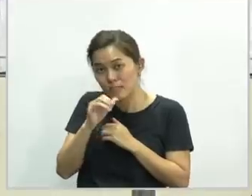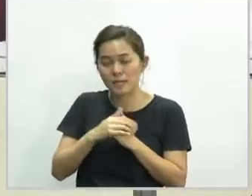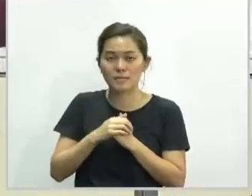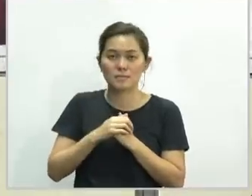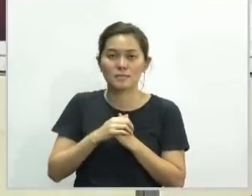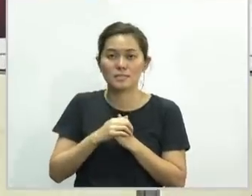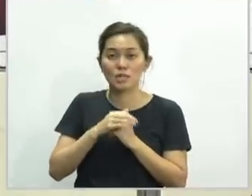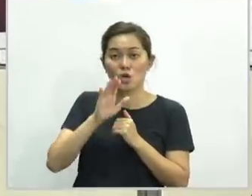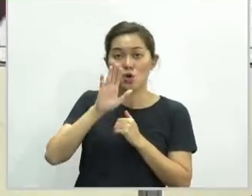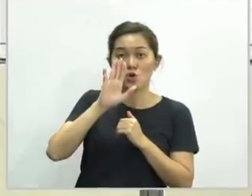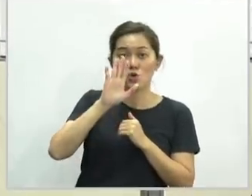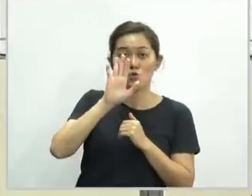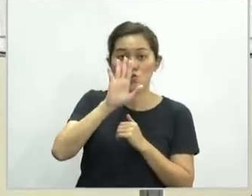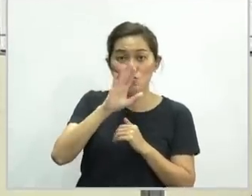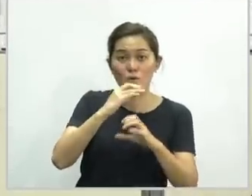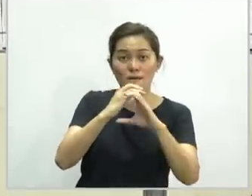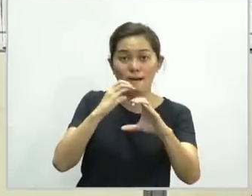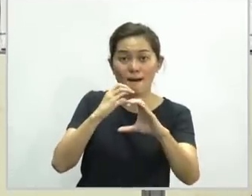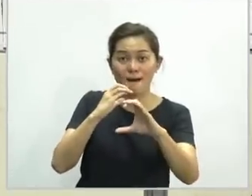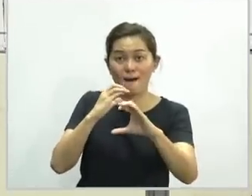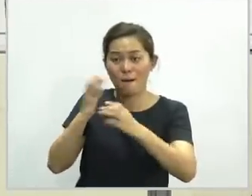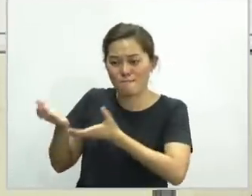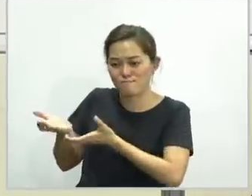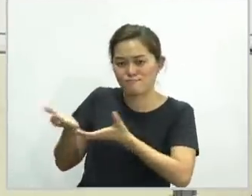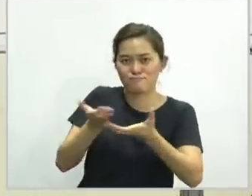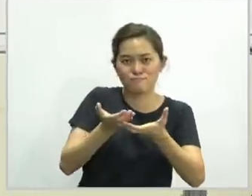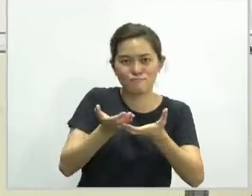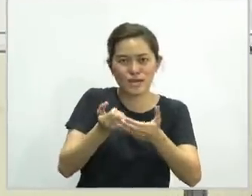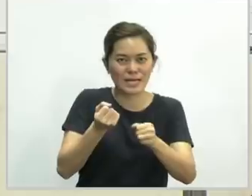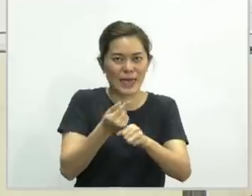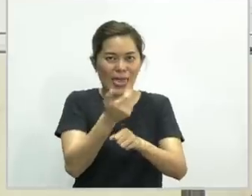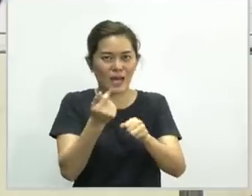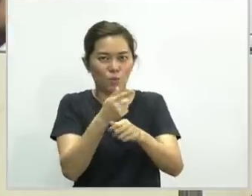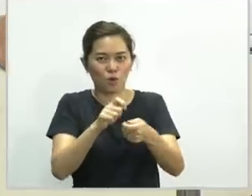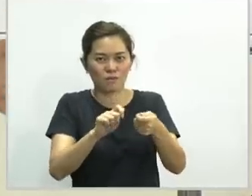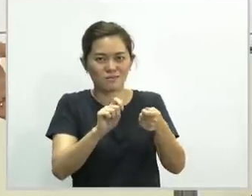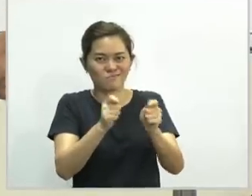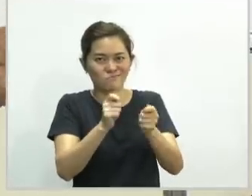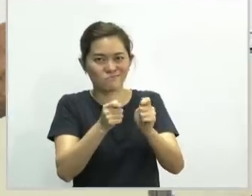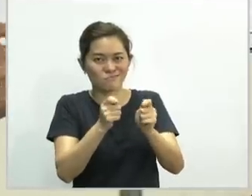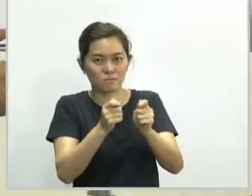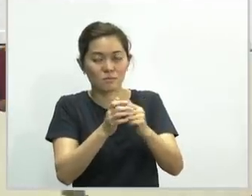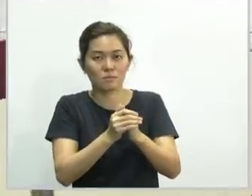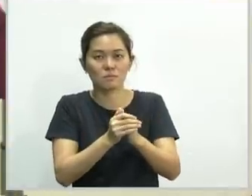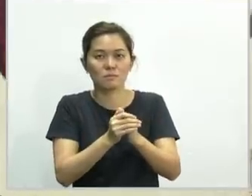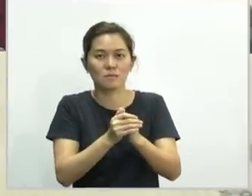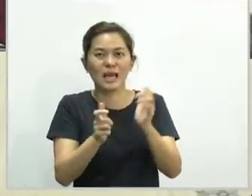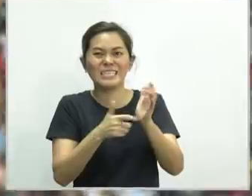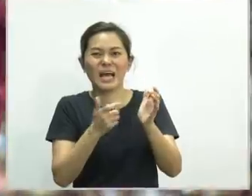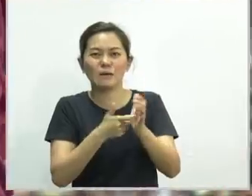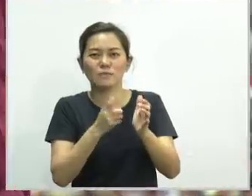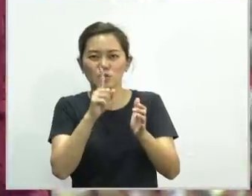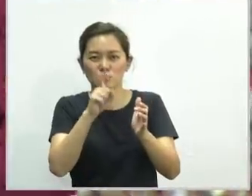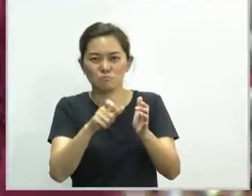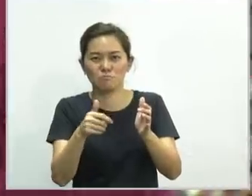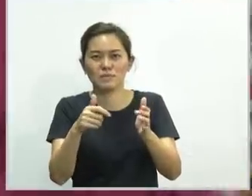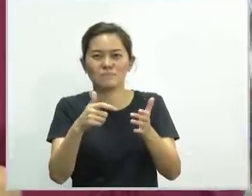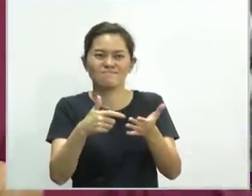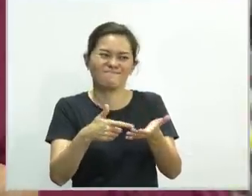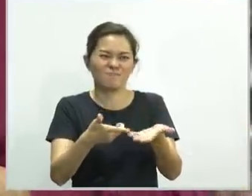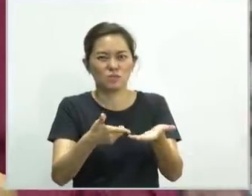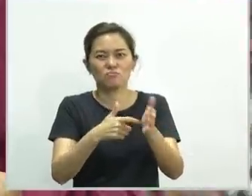your car for an annual service, sometimes you need some new brake